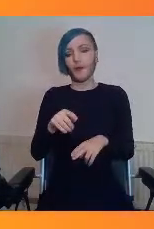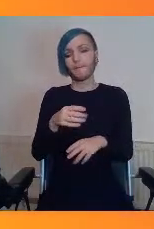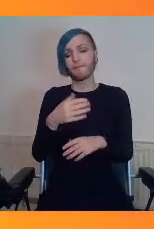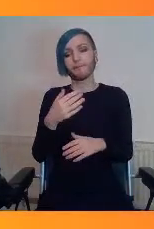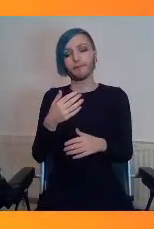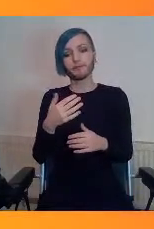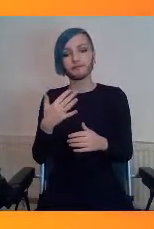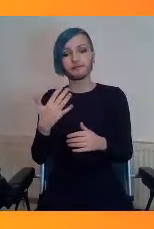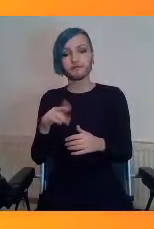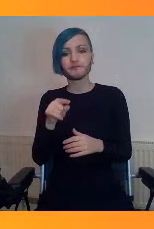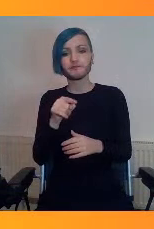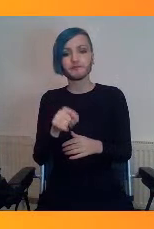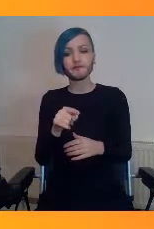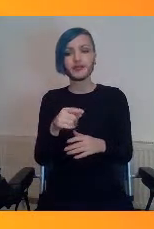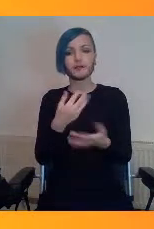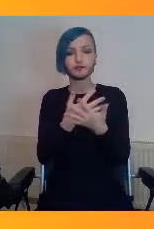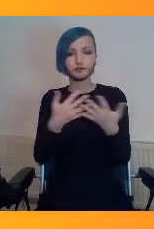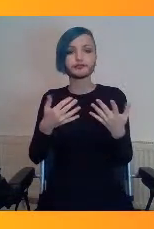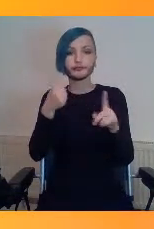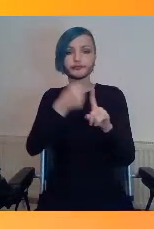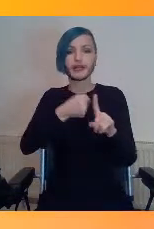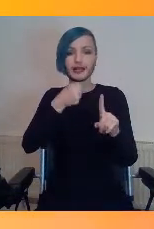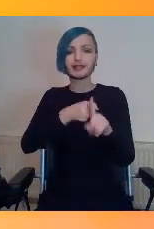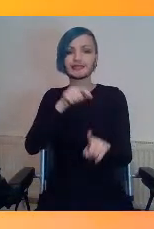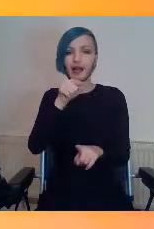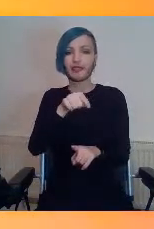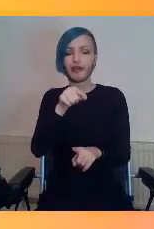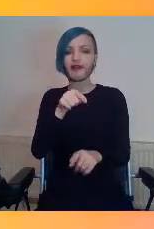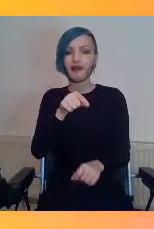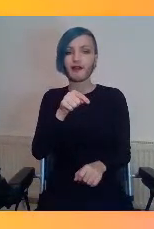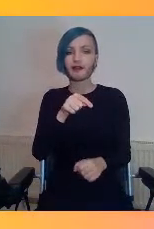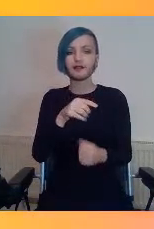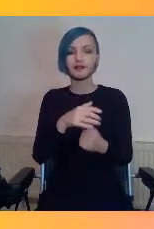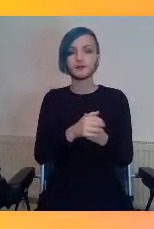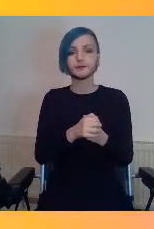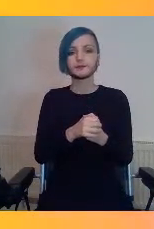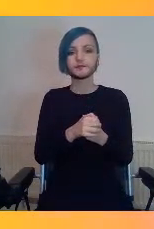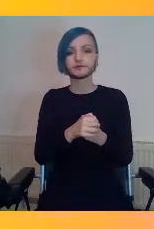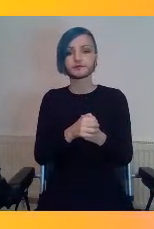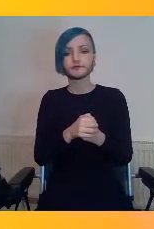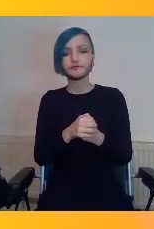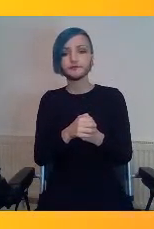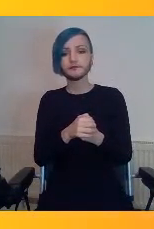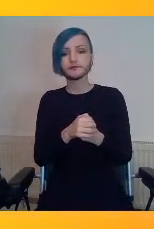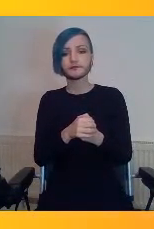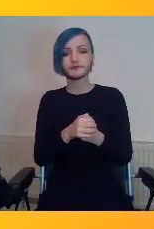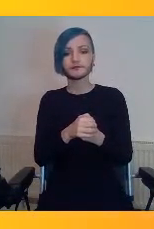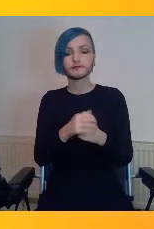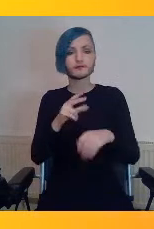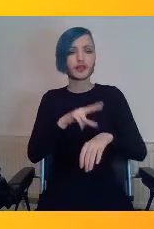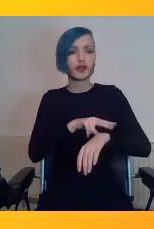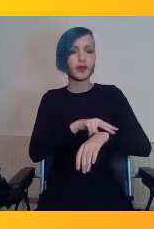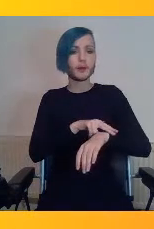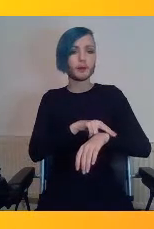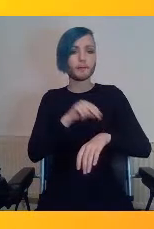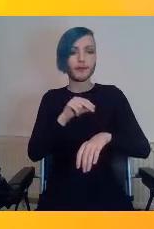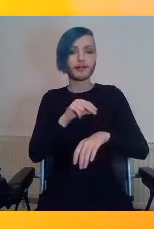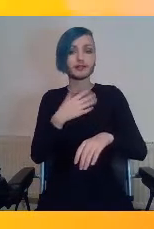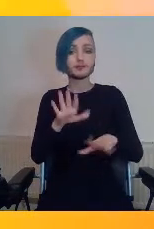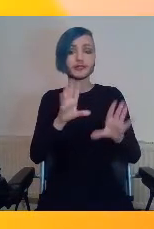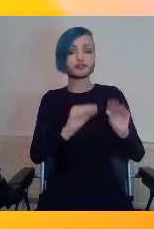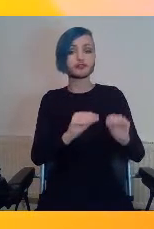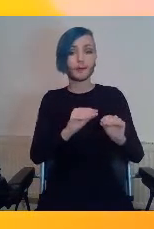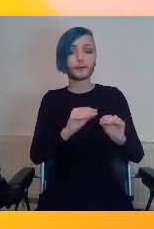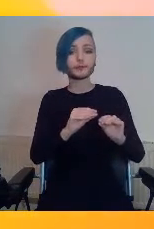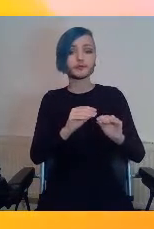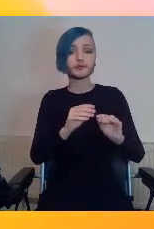there were also several attacks, and also the police stopped a marriage couple who brought a bomb into the